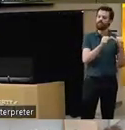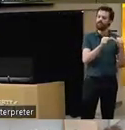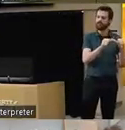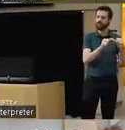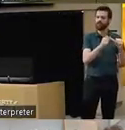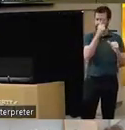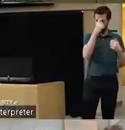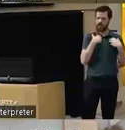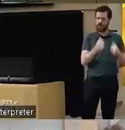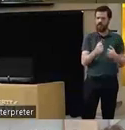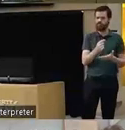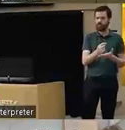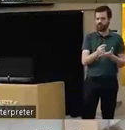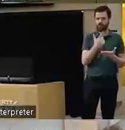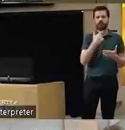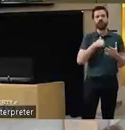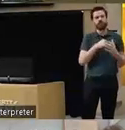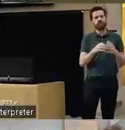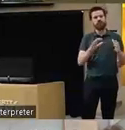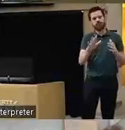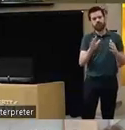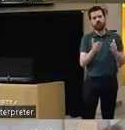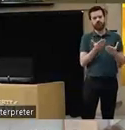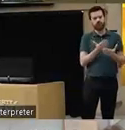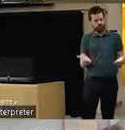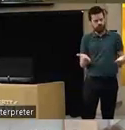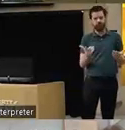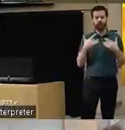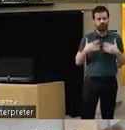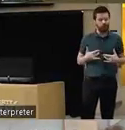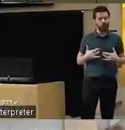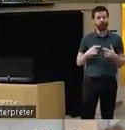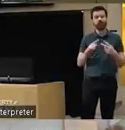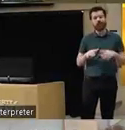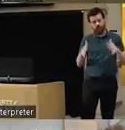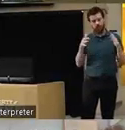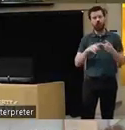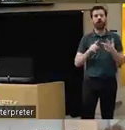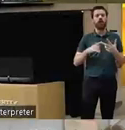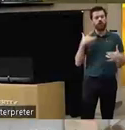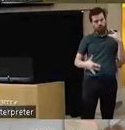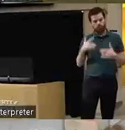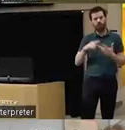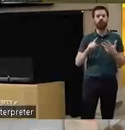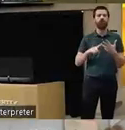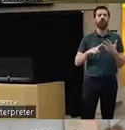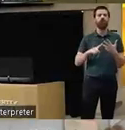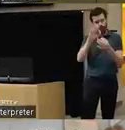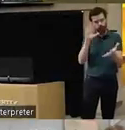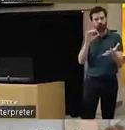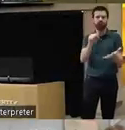We've expanded their repertoire beyond depression, anxiety, to bipolar disorder and psychosis.